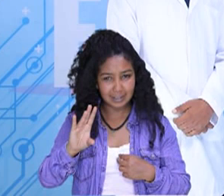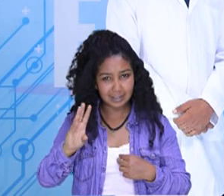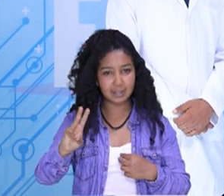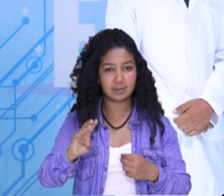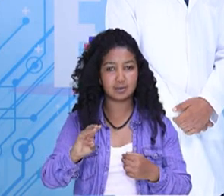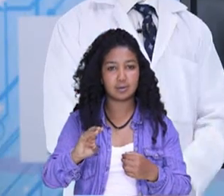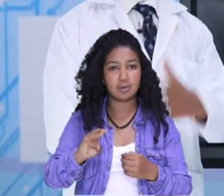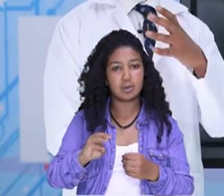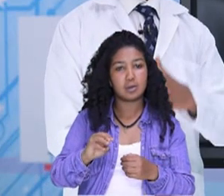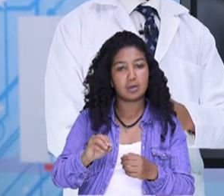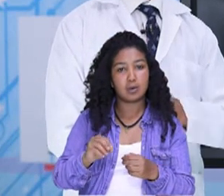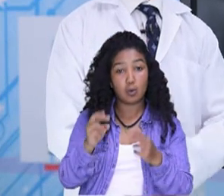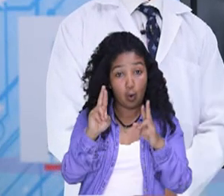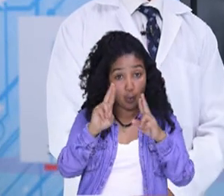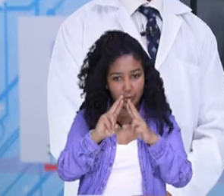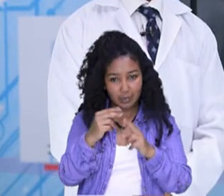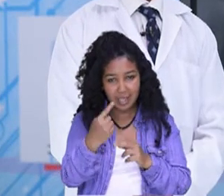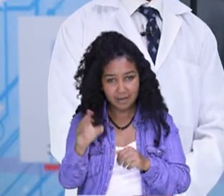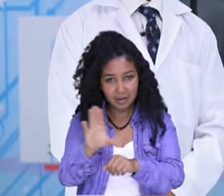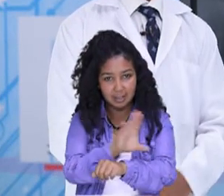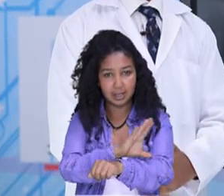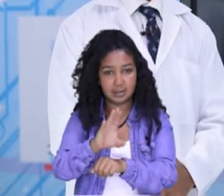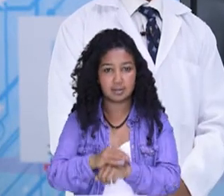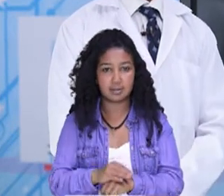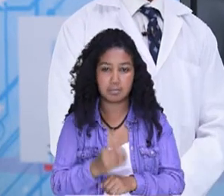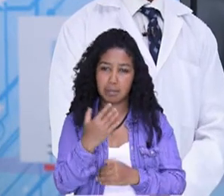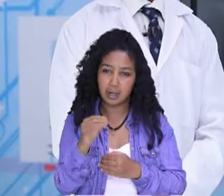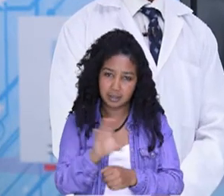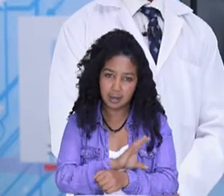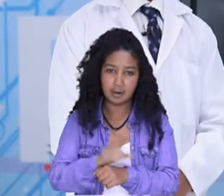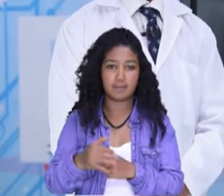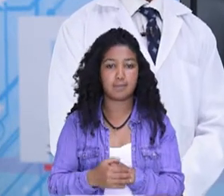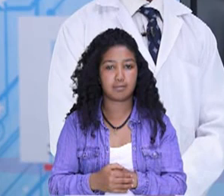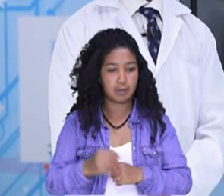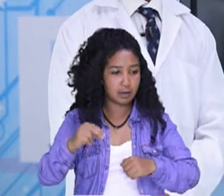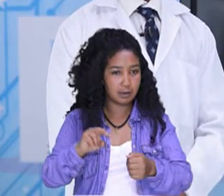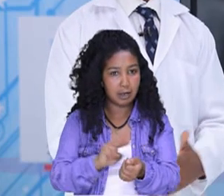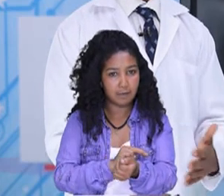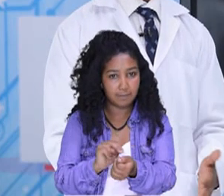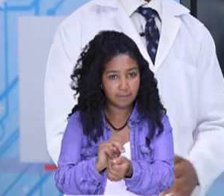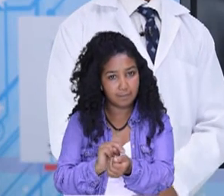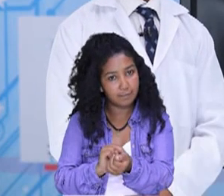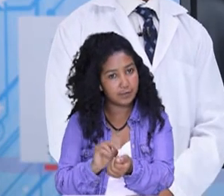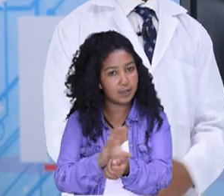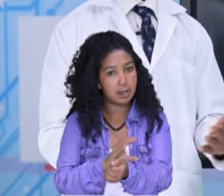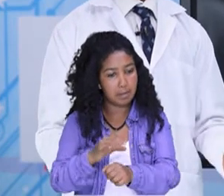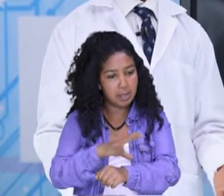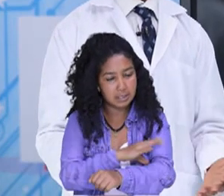chromosomes. Every cells, blood cell, nerve cell, muscle